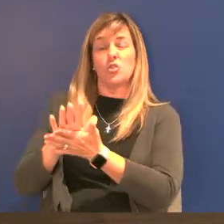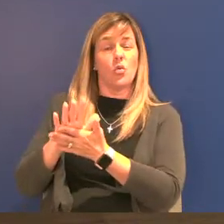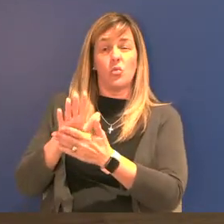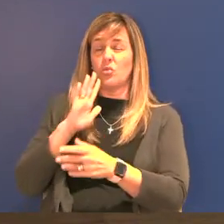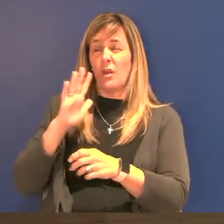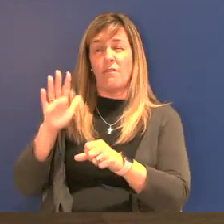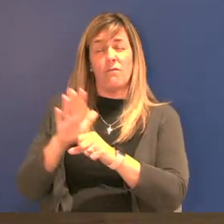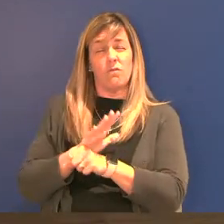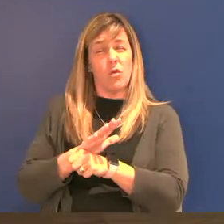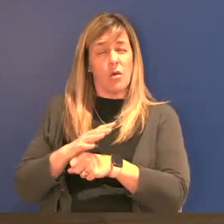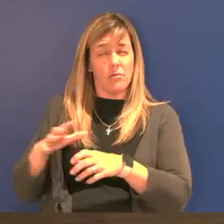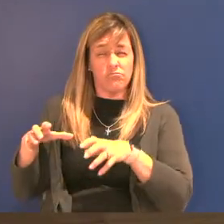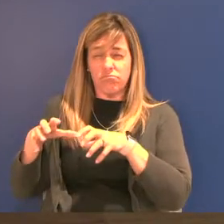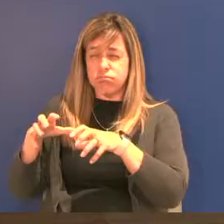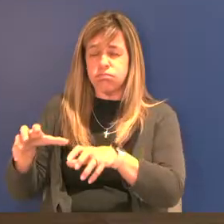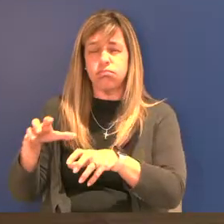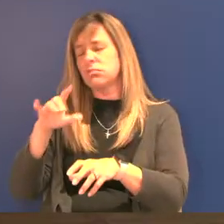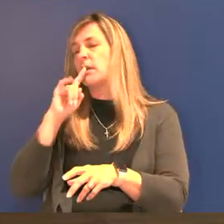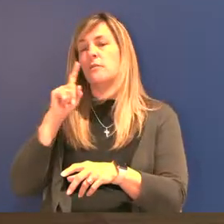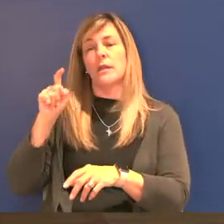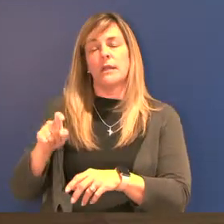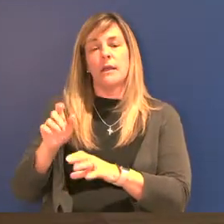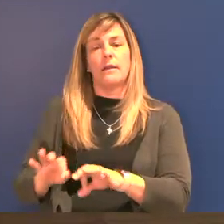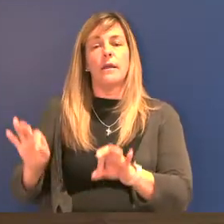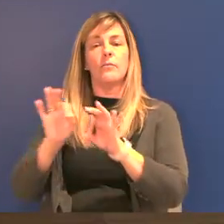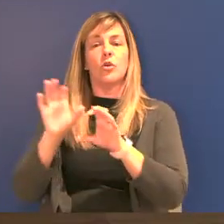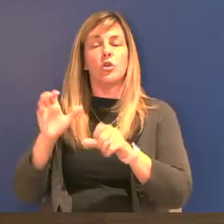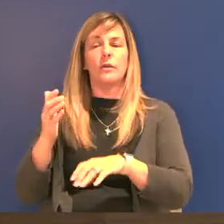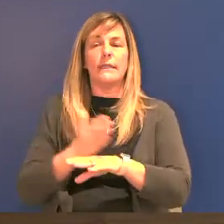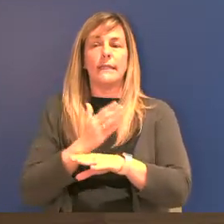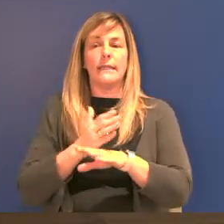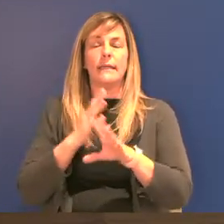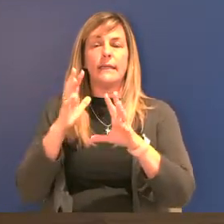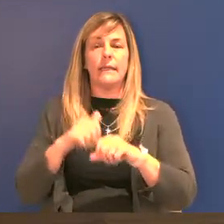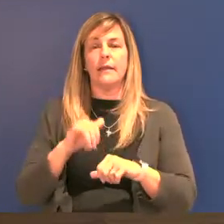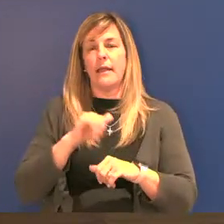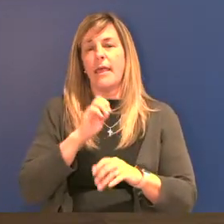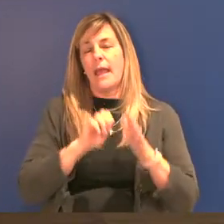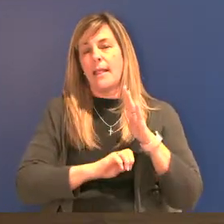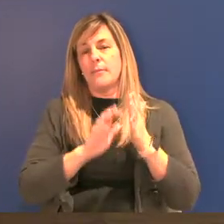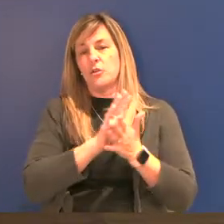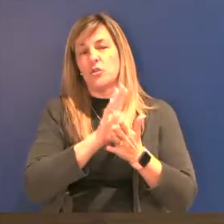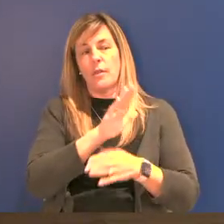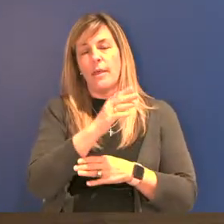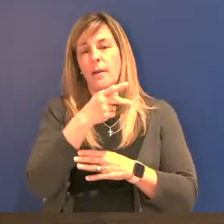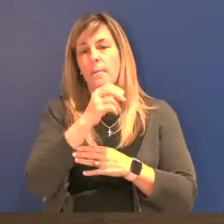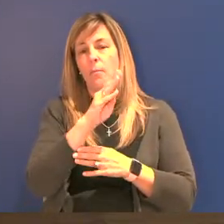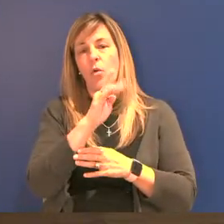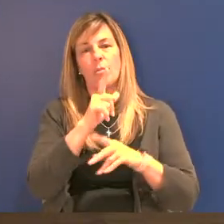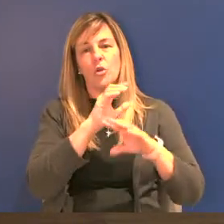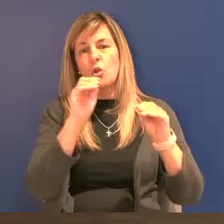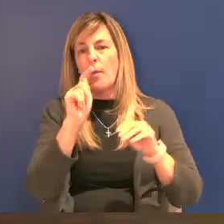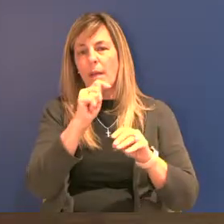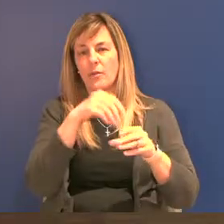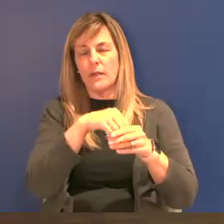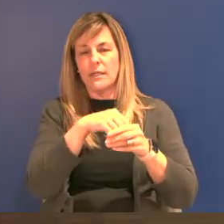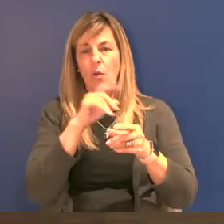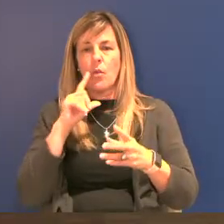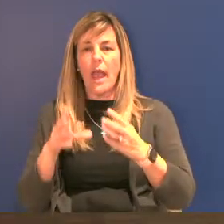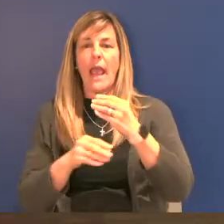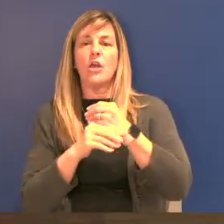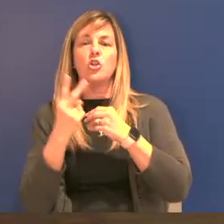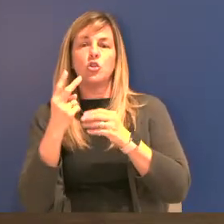absolutely necessary. And so we're doing a demo to Powell Elementary School, one of their portables that did not have a restroom in it. We're going to add 2